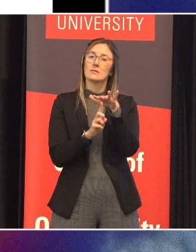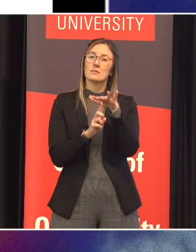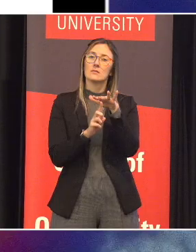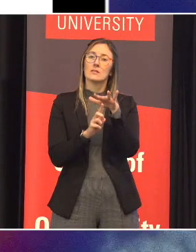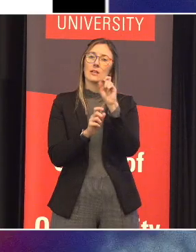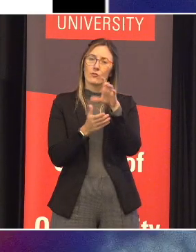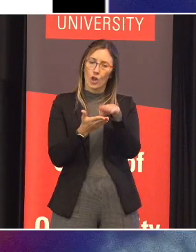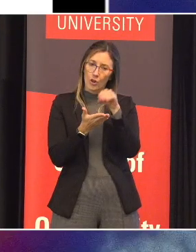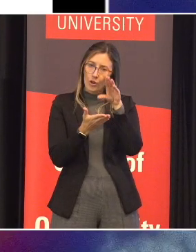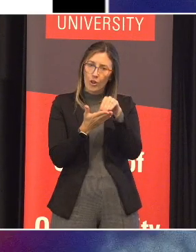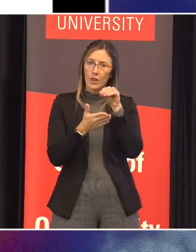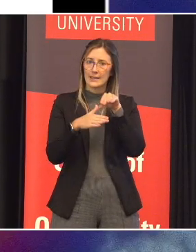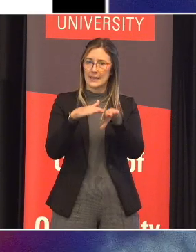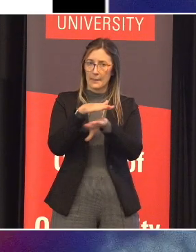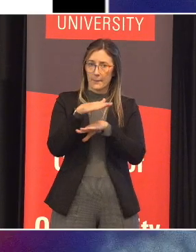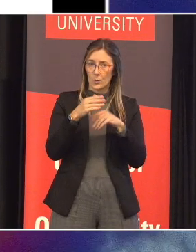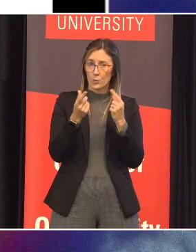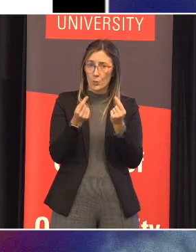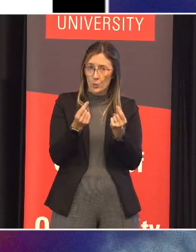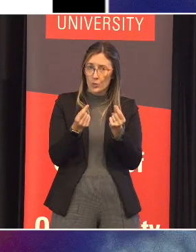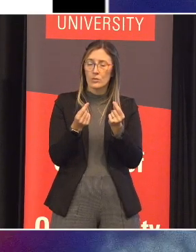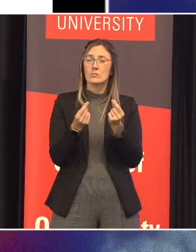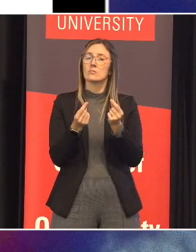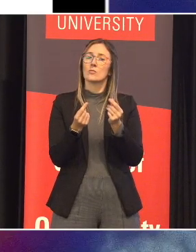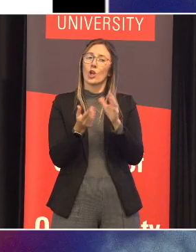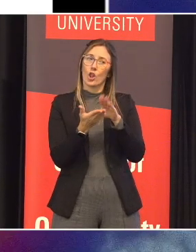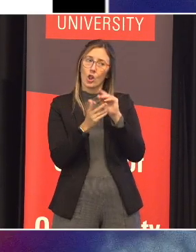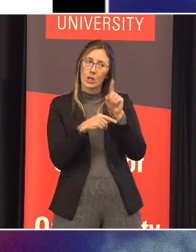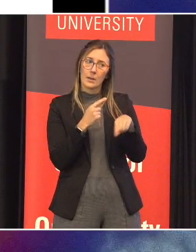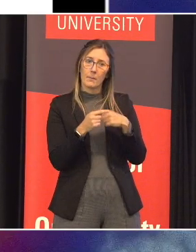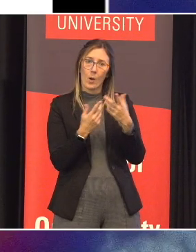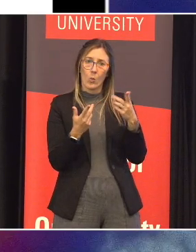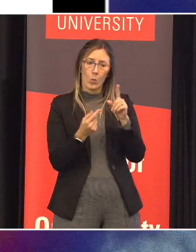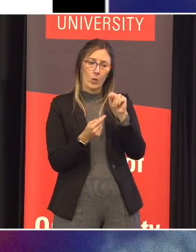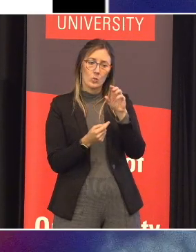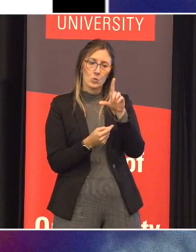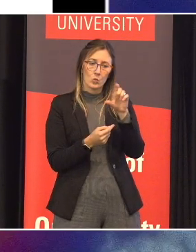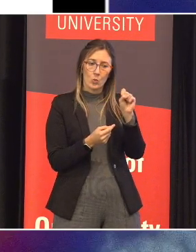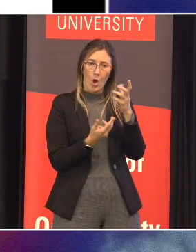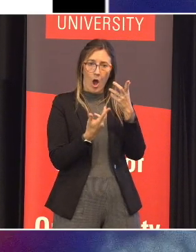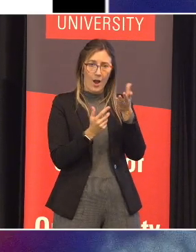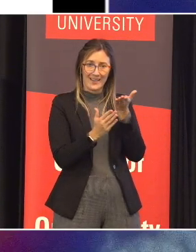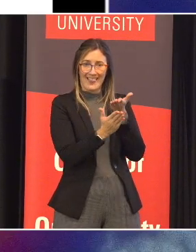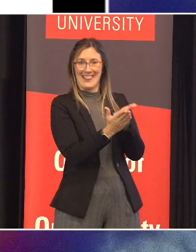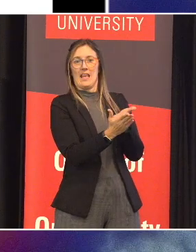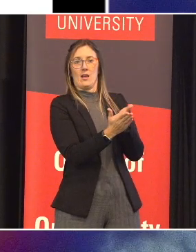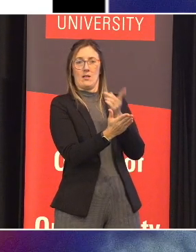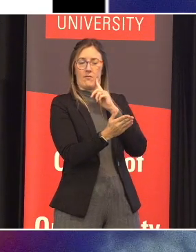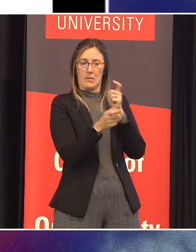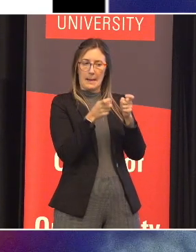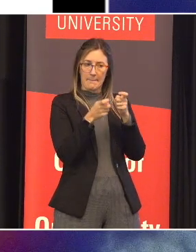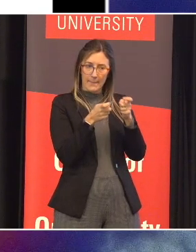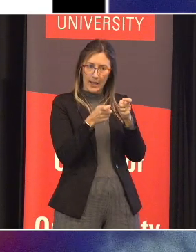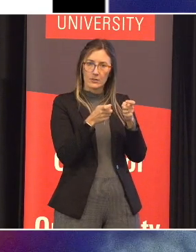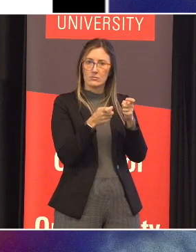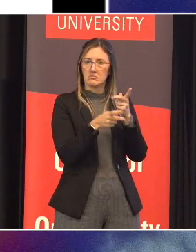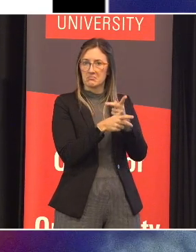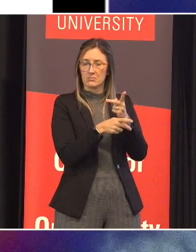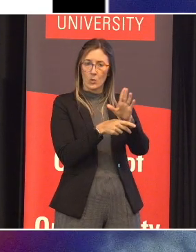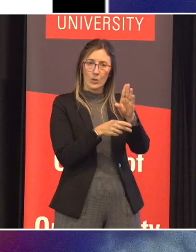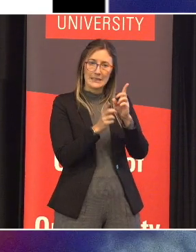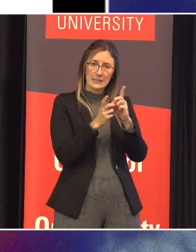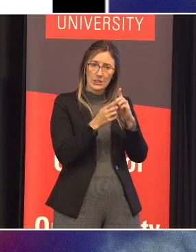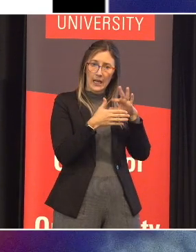about the accessibility of the tools within the products you use to create, manage, purchase your digital content.